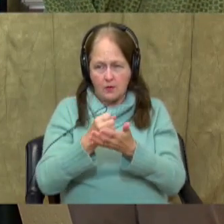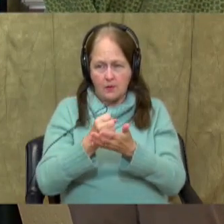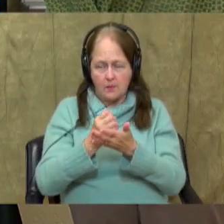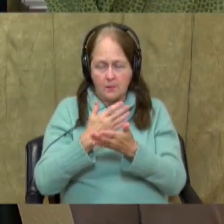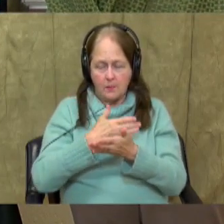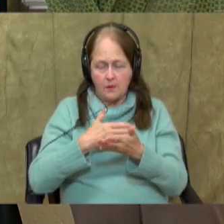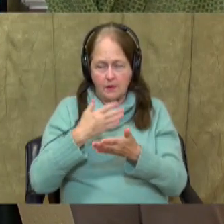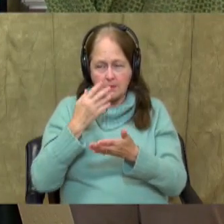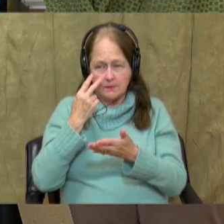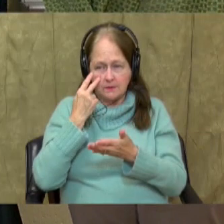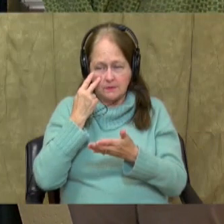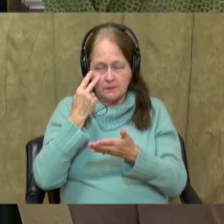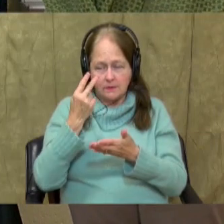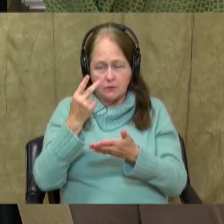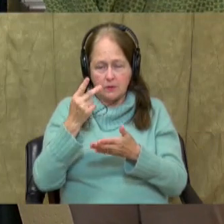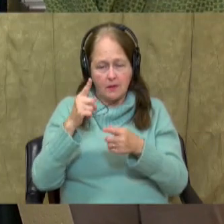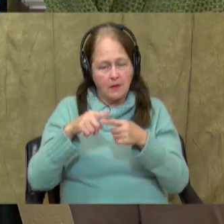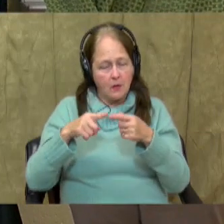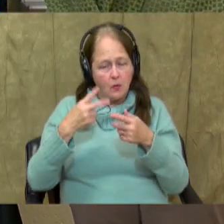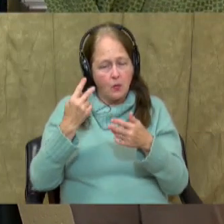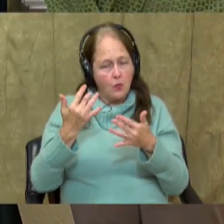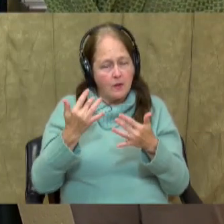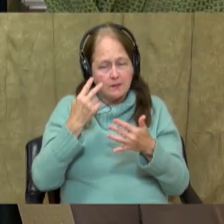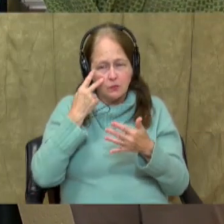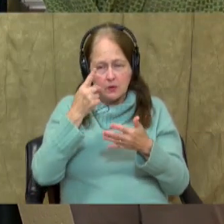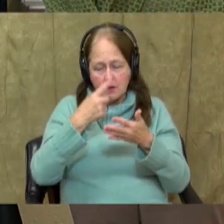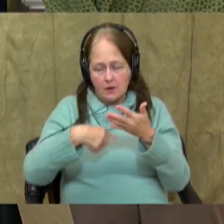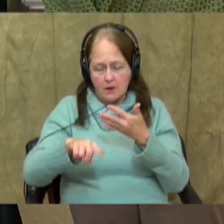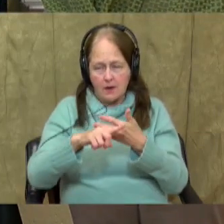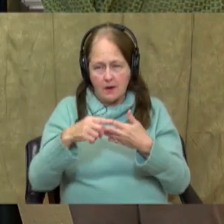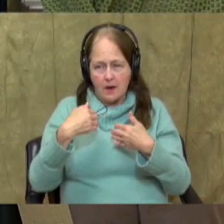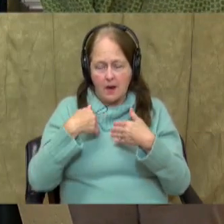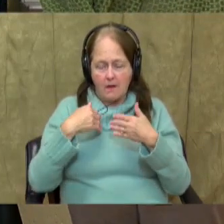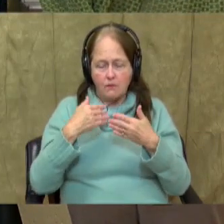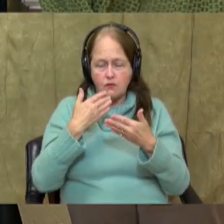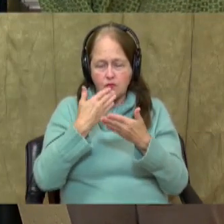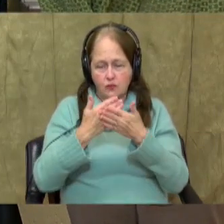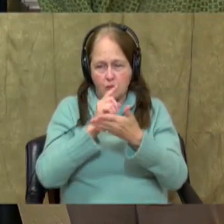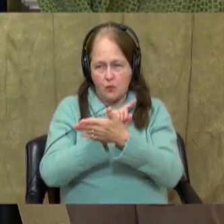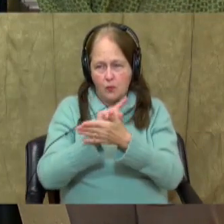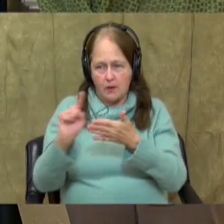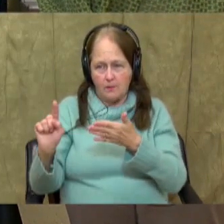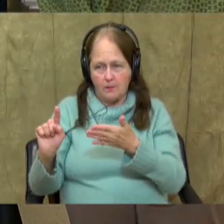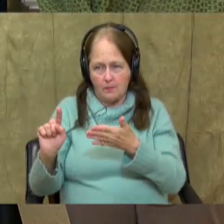please tune in next week. I can't wait to see you then, and have a great week.